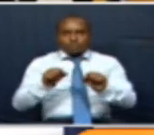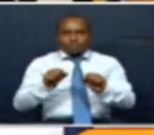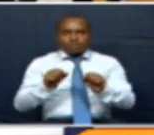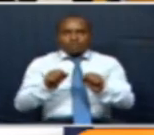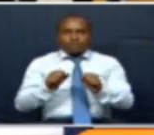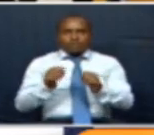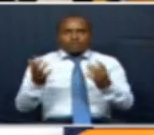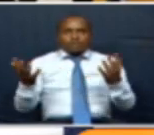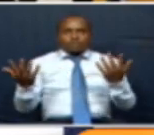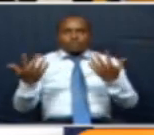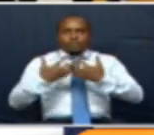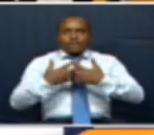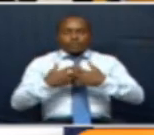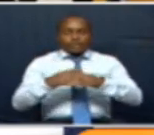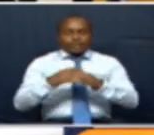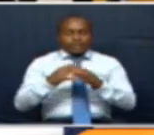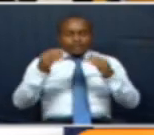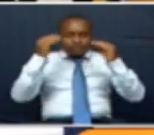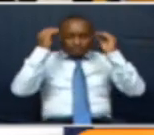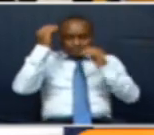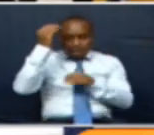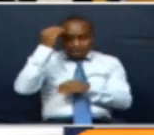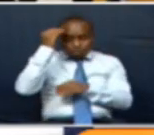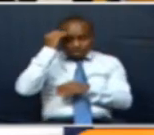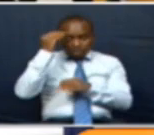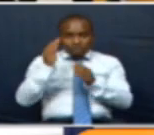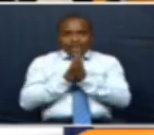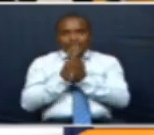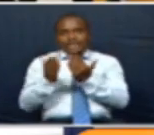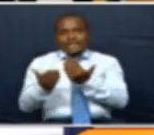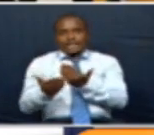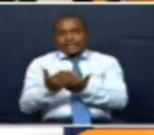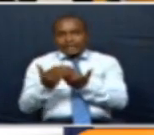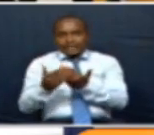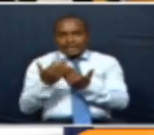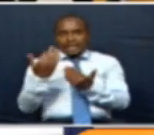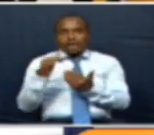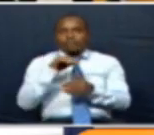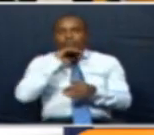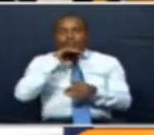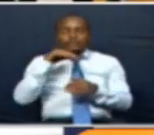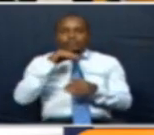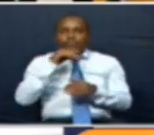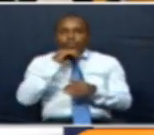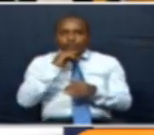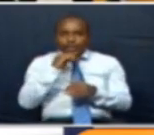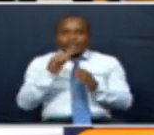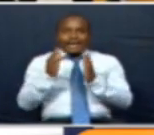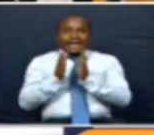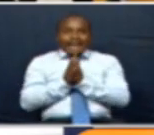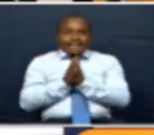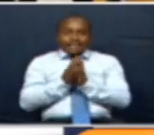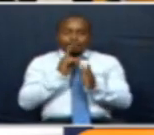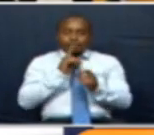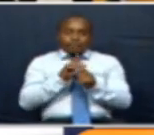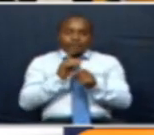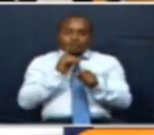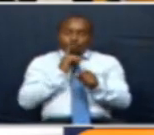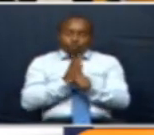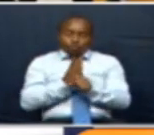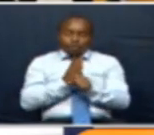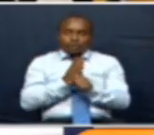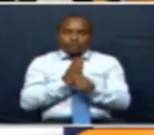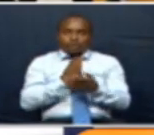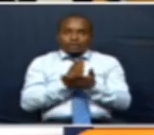education and care of the boy, and assure you that once they leave Starehe, they will be